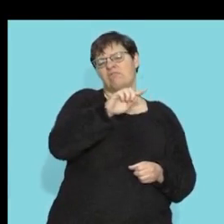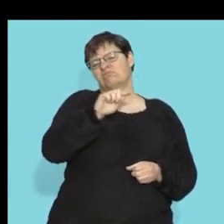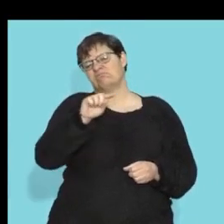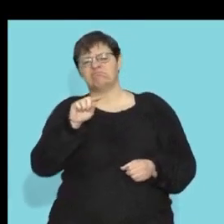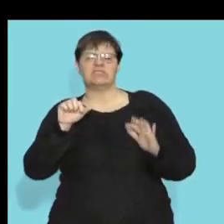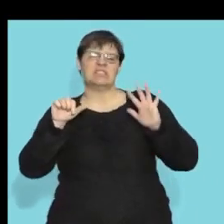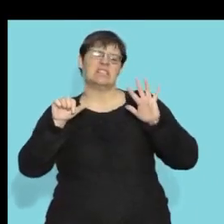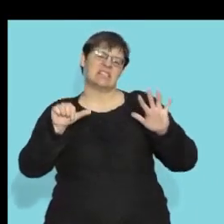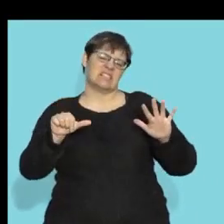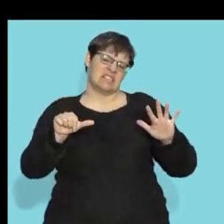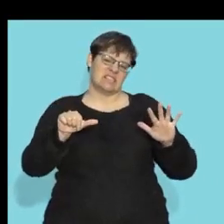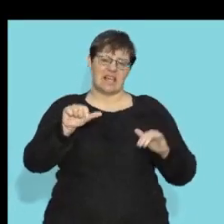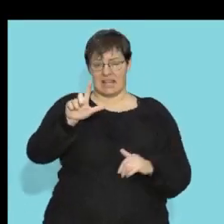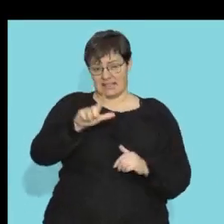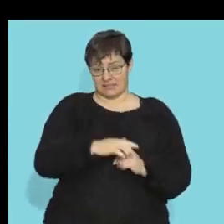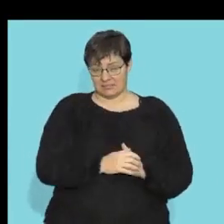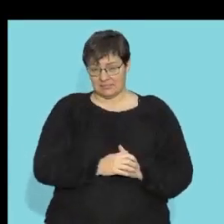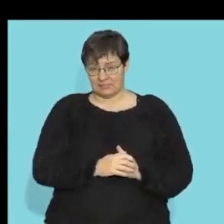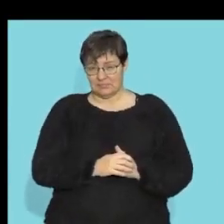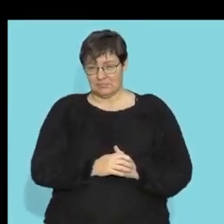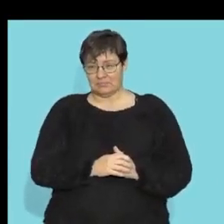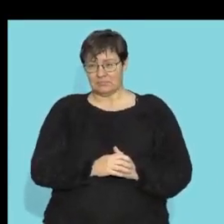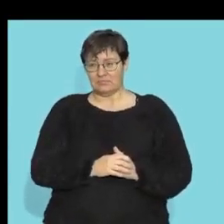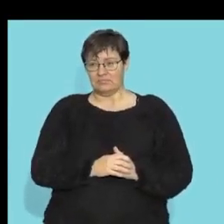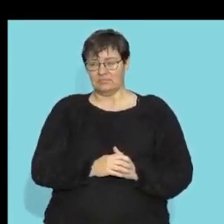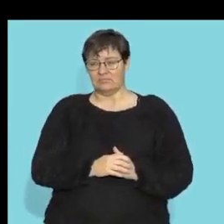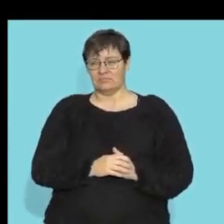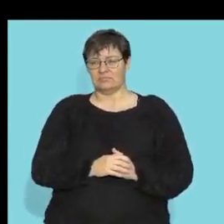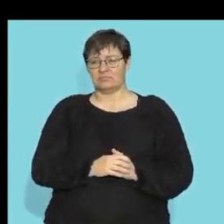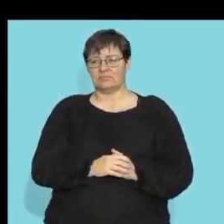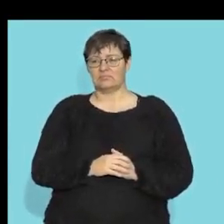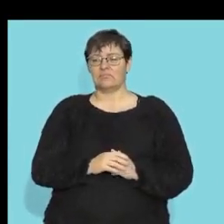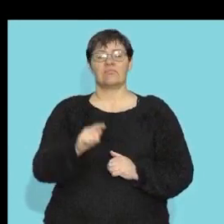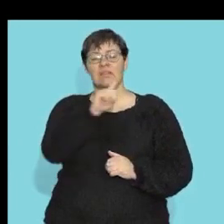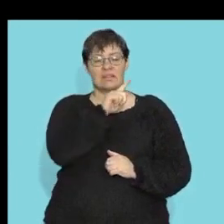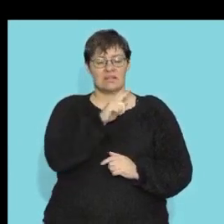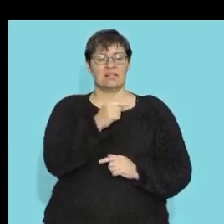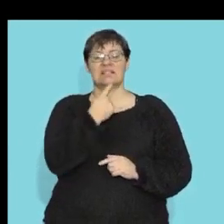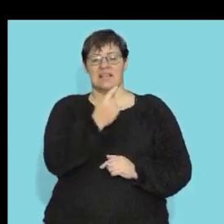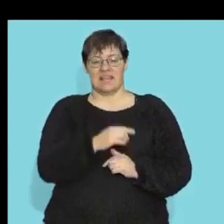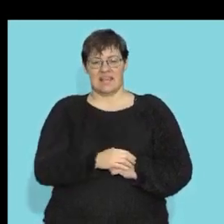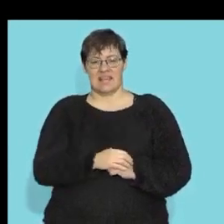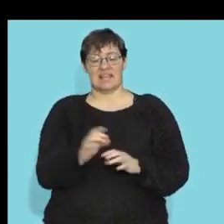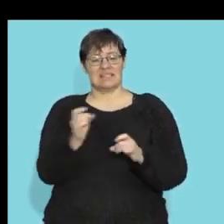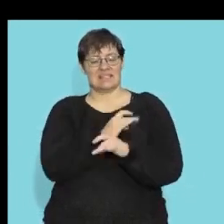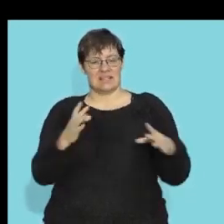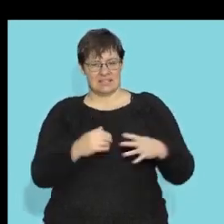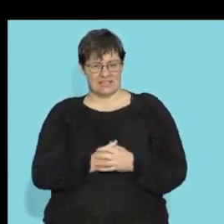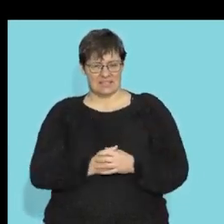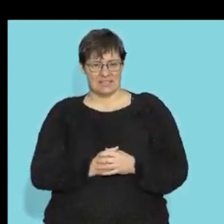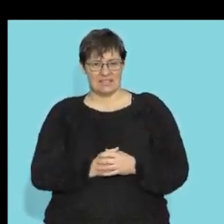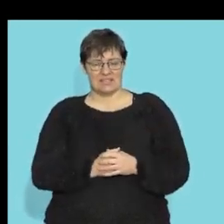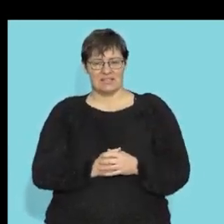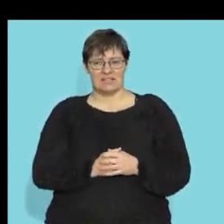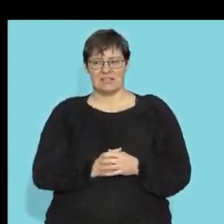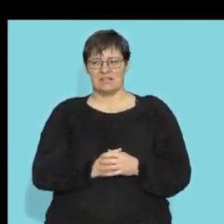least about 5 to 6 liters. This was the part I was talking about in the beginning,